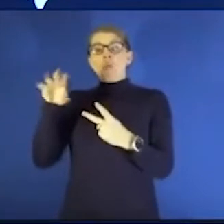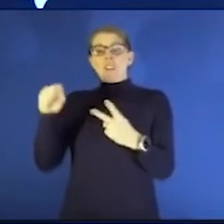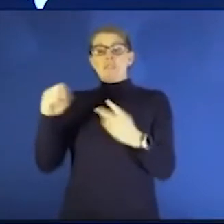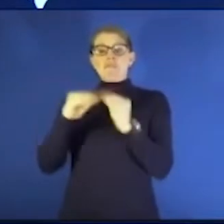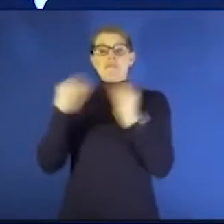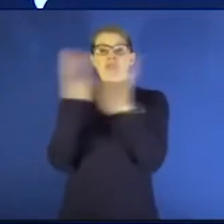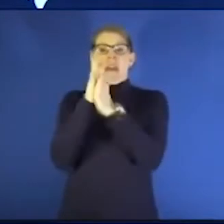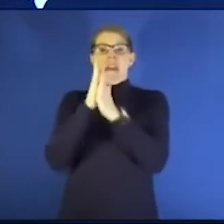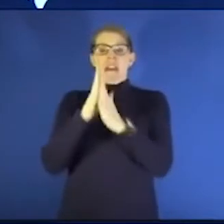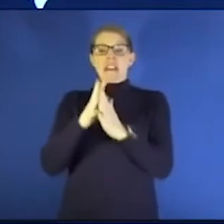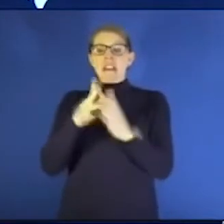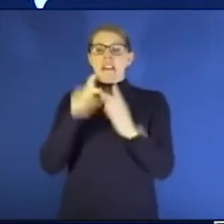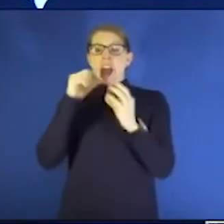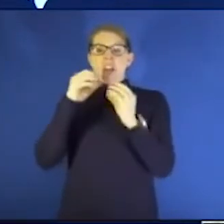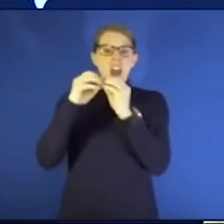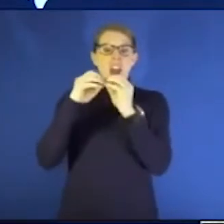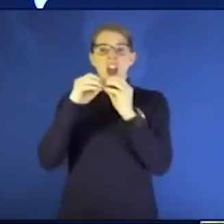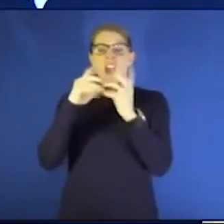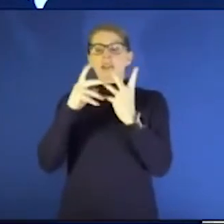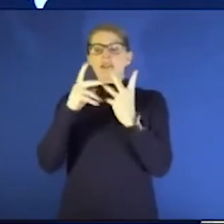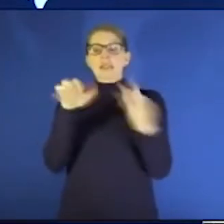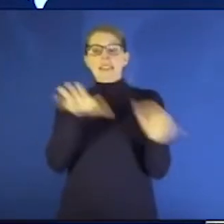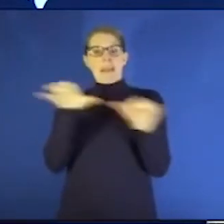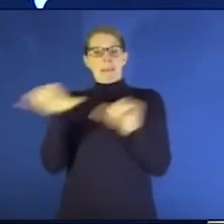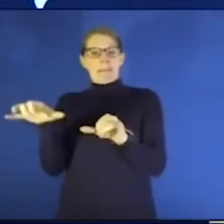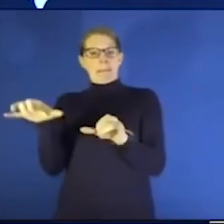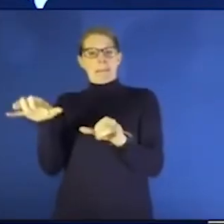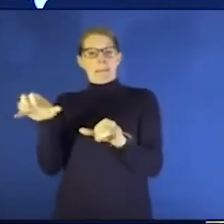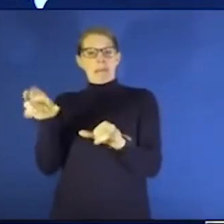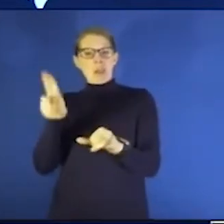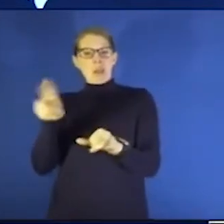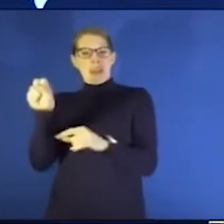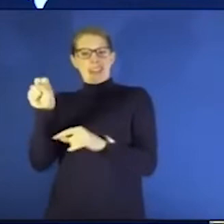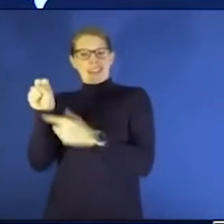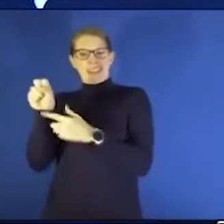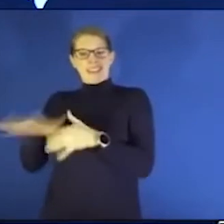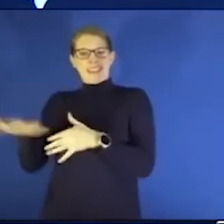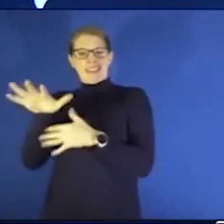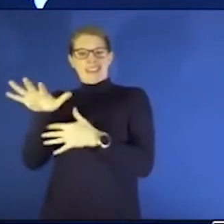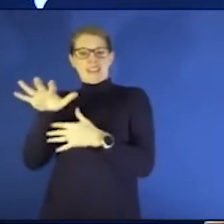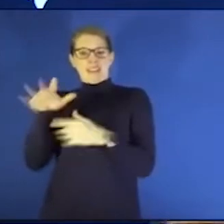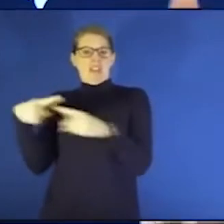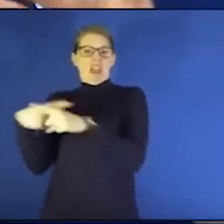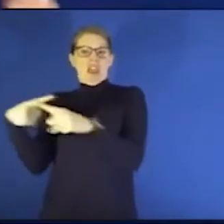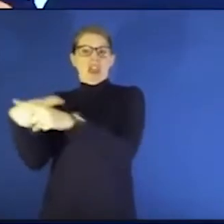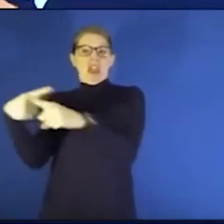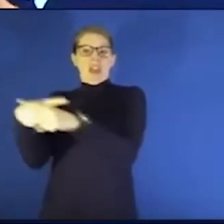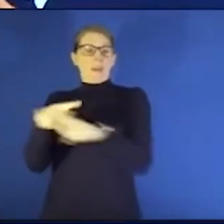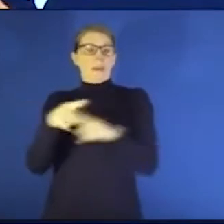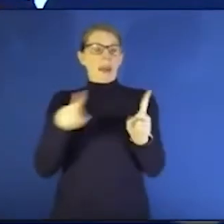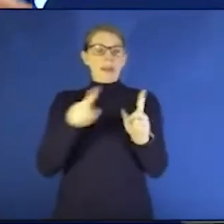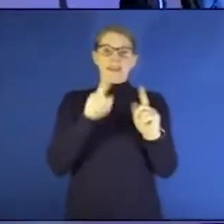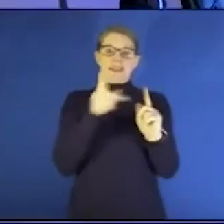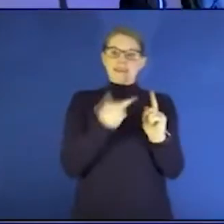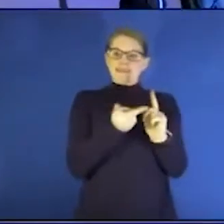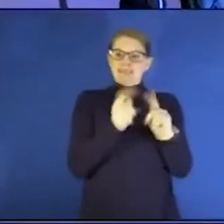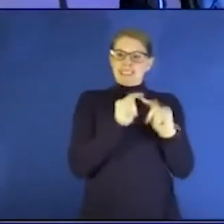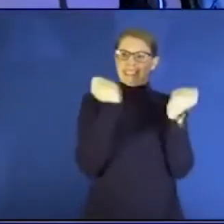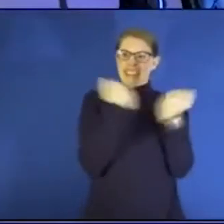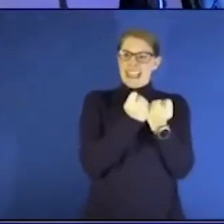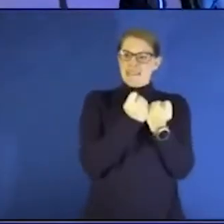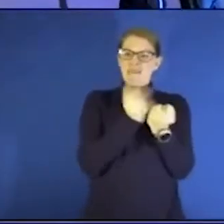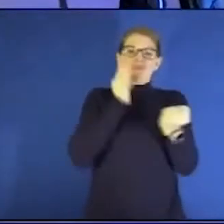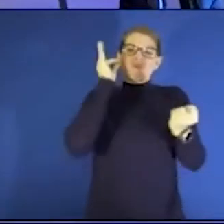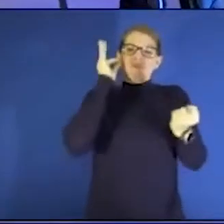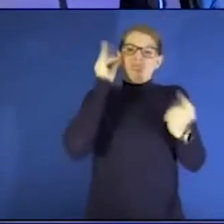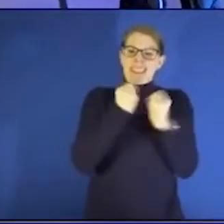go if that happens? But when you play as a team, then things work. I think the key is we all want these kids to stay in school. And the only